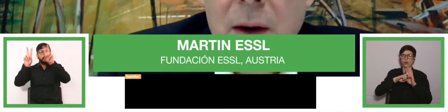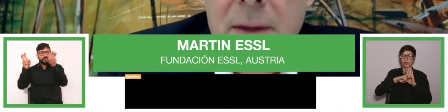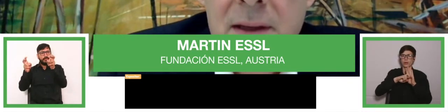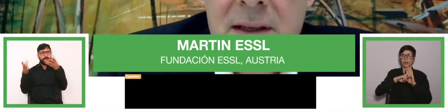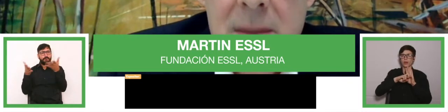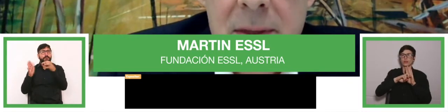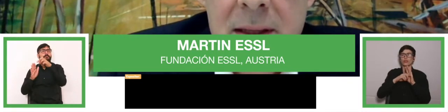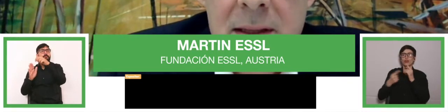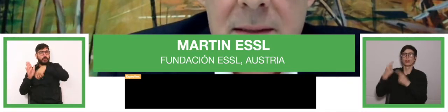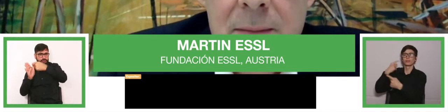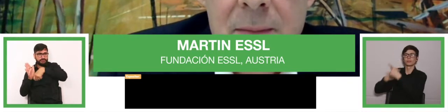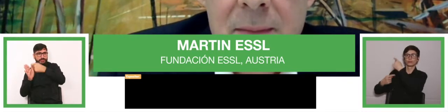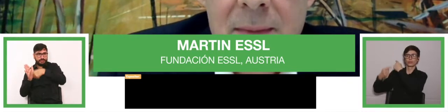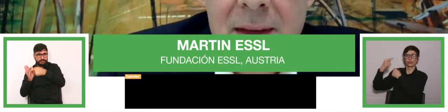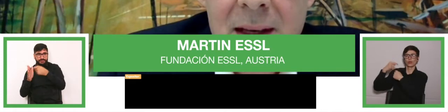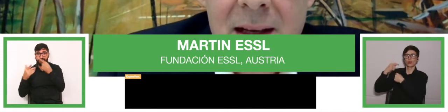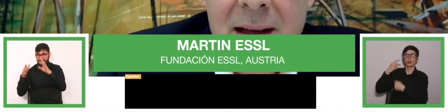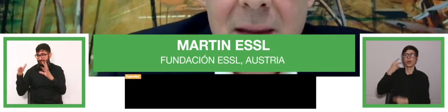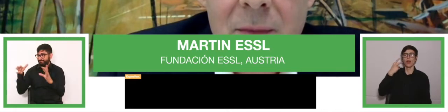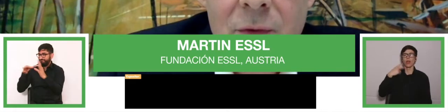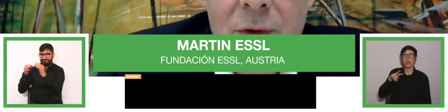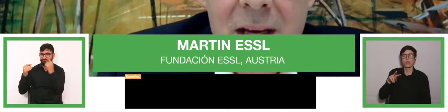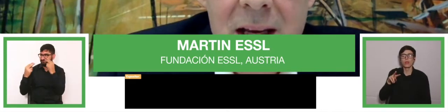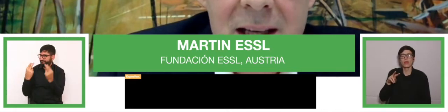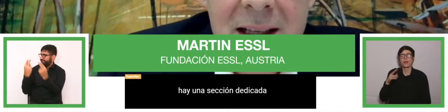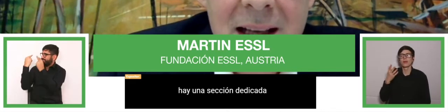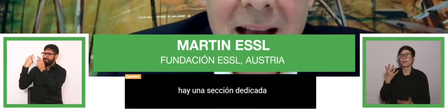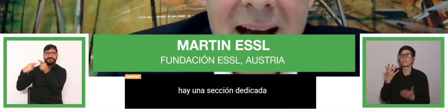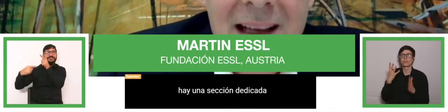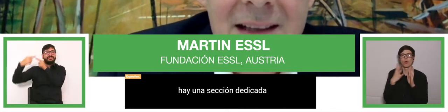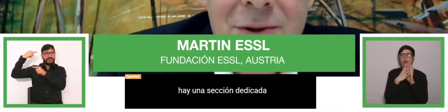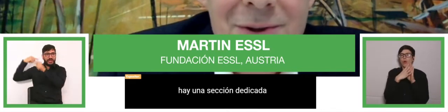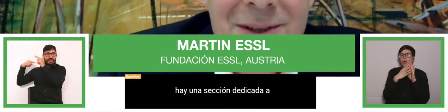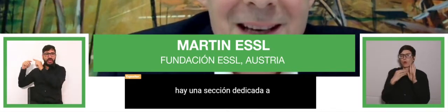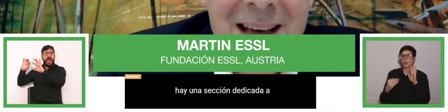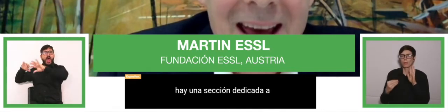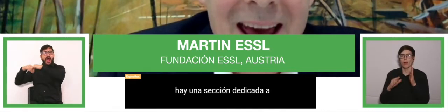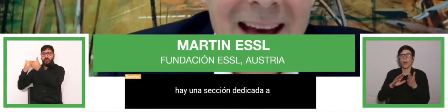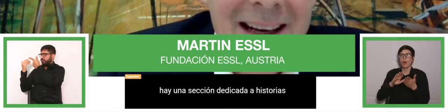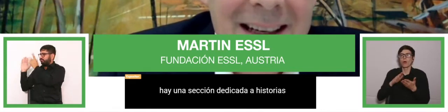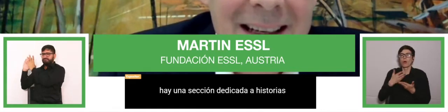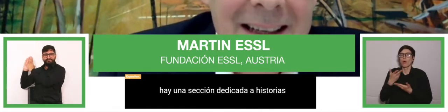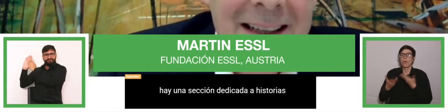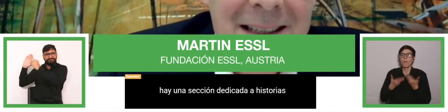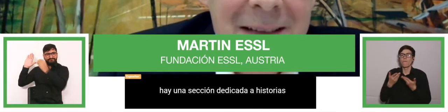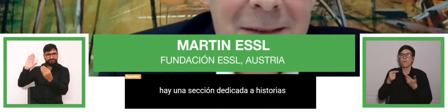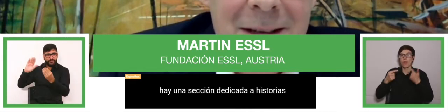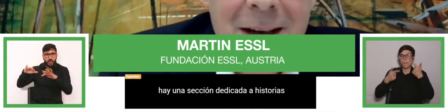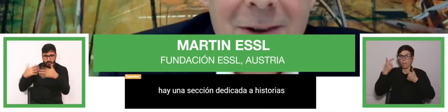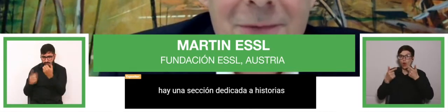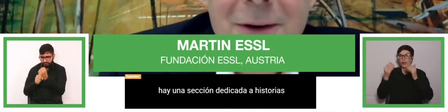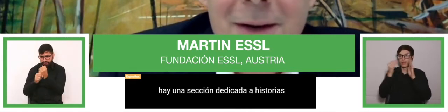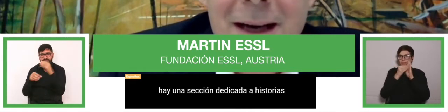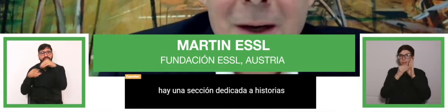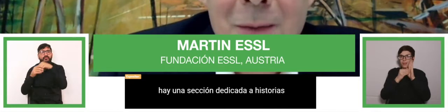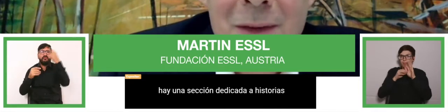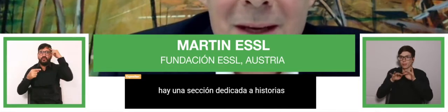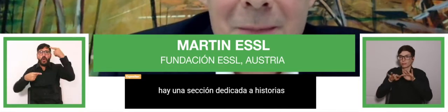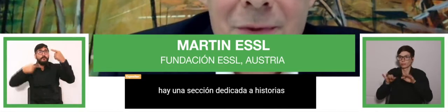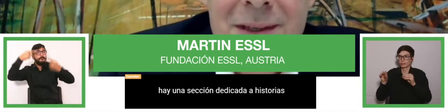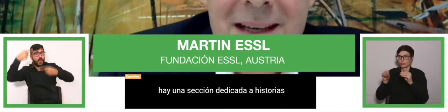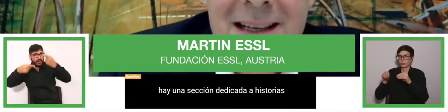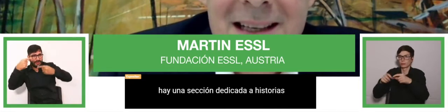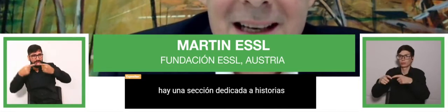of our participants. And I'm really delighted to see again 7 out of our